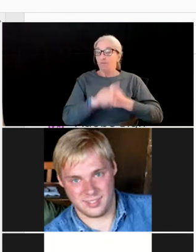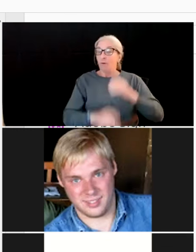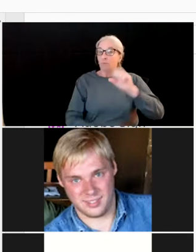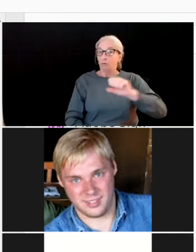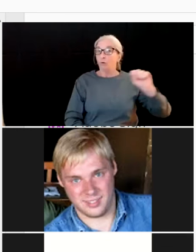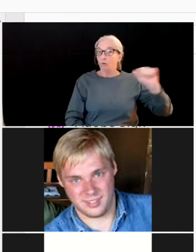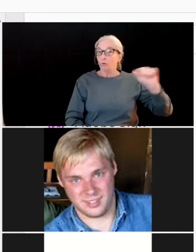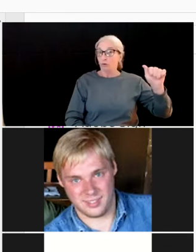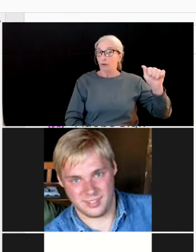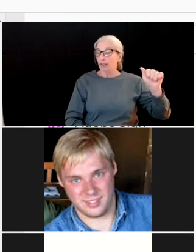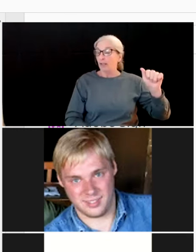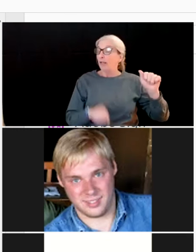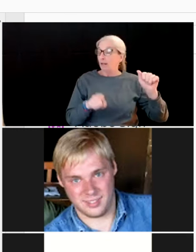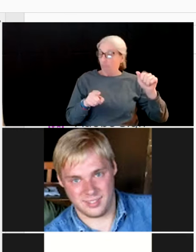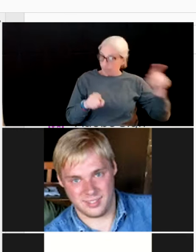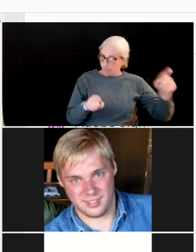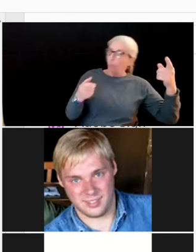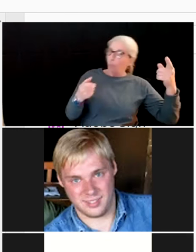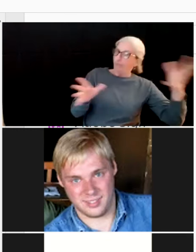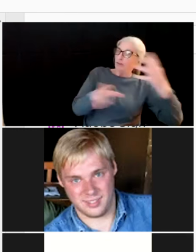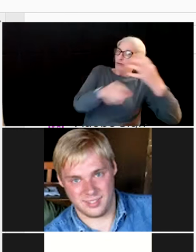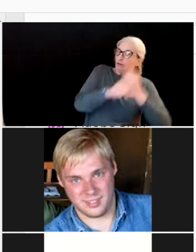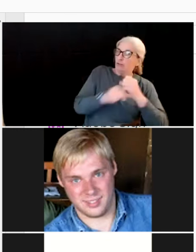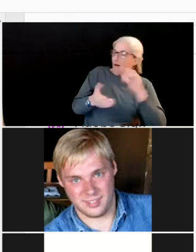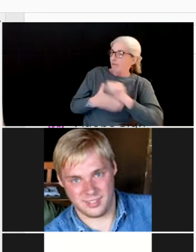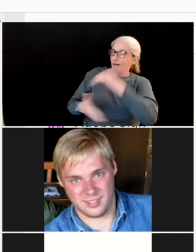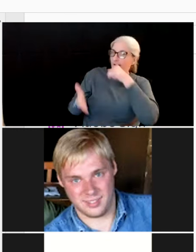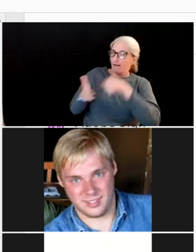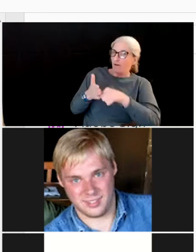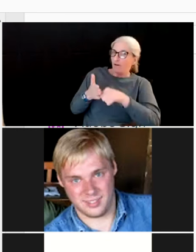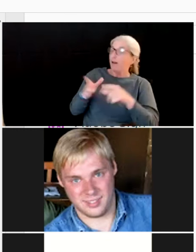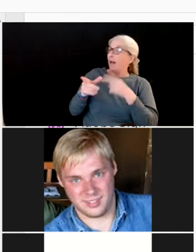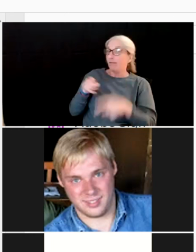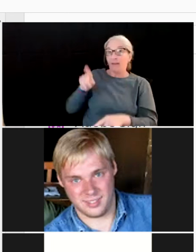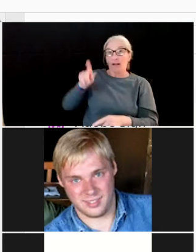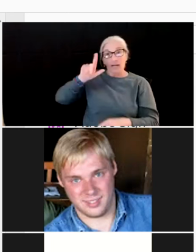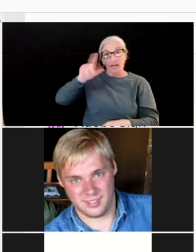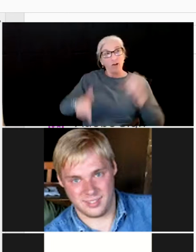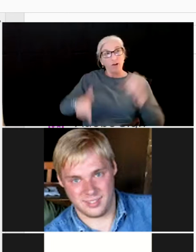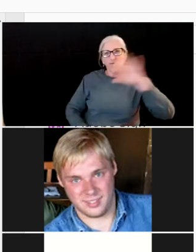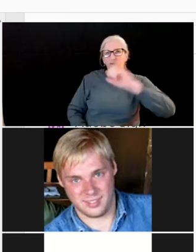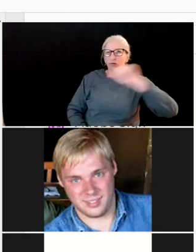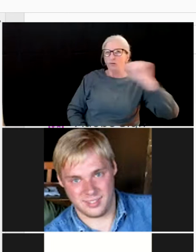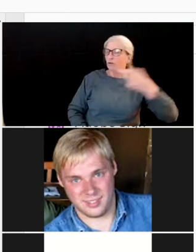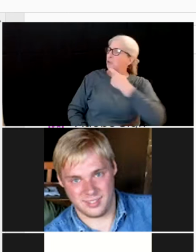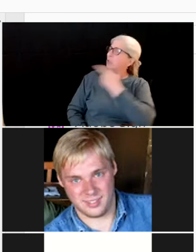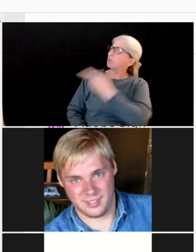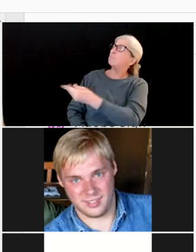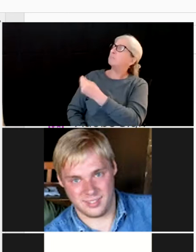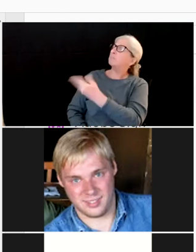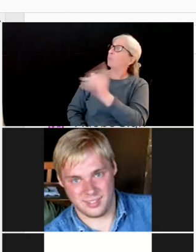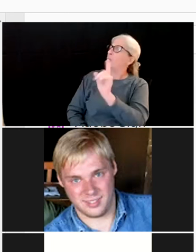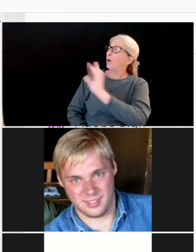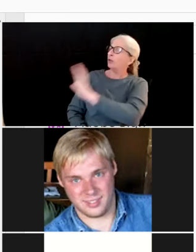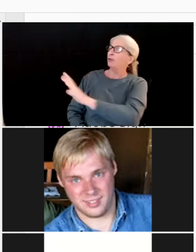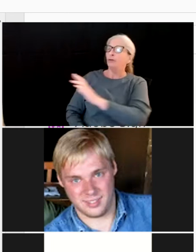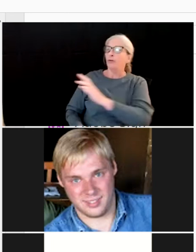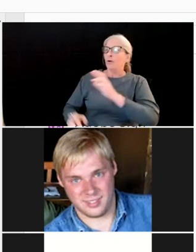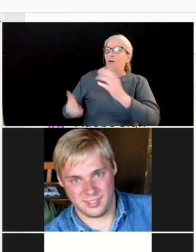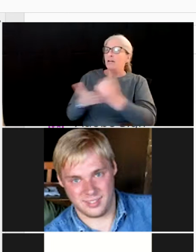that receipt as proof that they reported if it's ever questioned later. Okay, so work activity report is one way